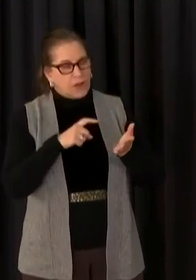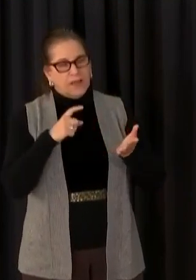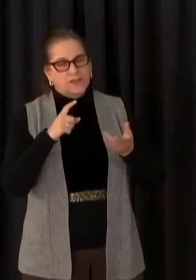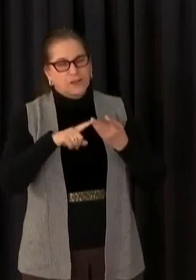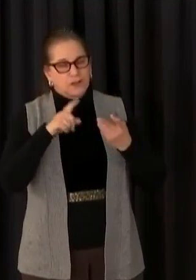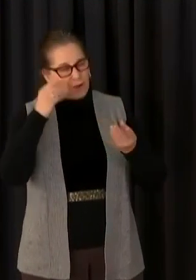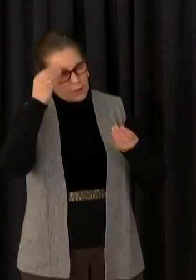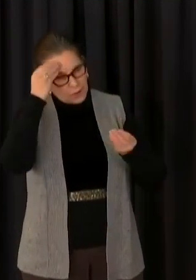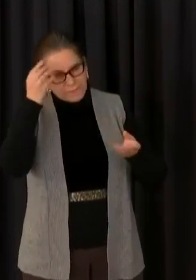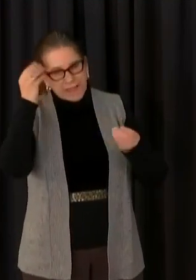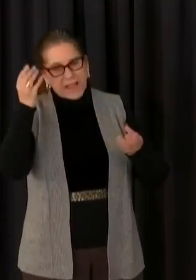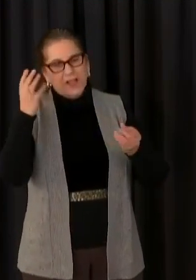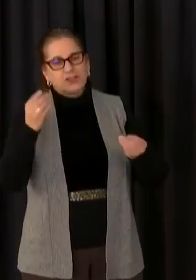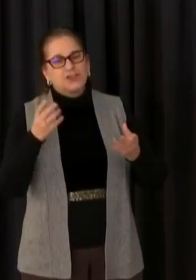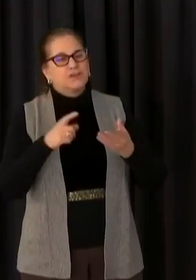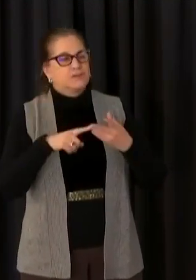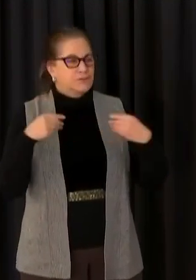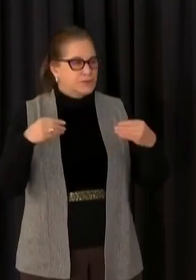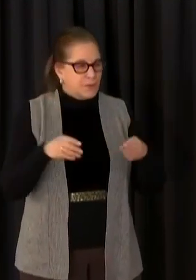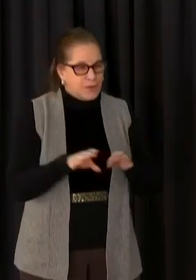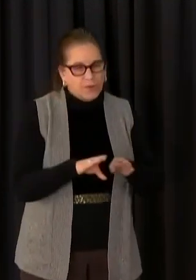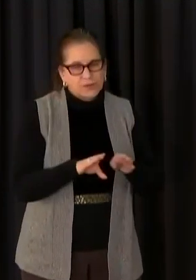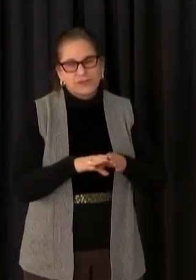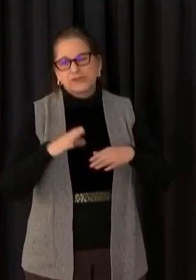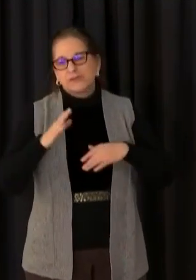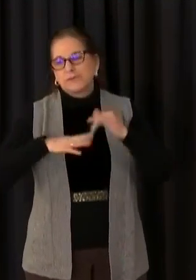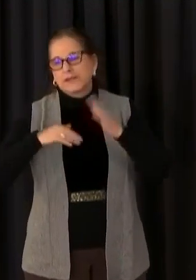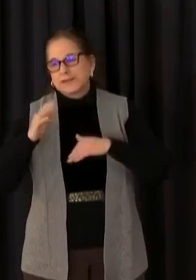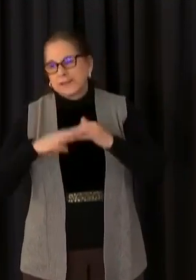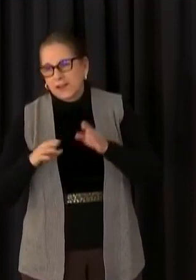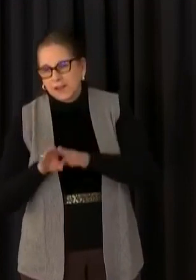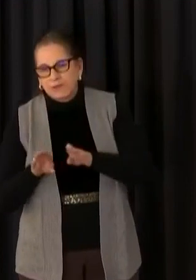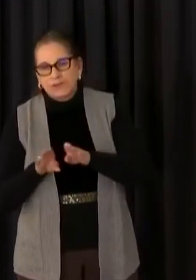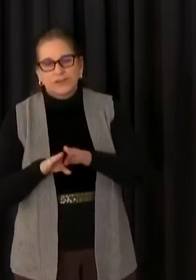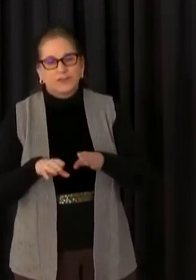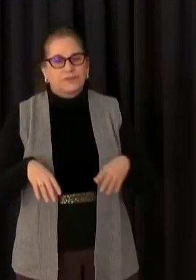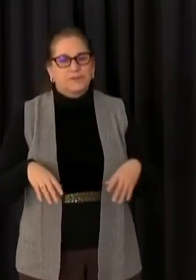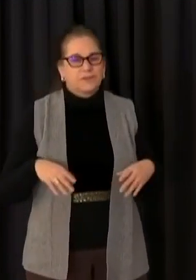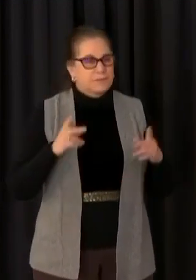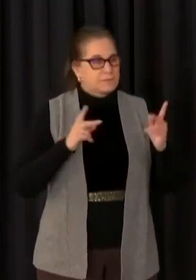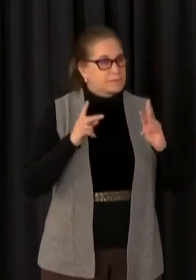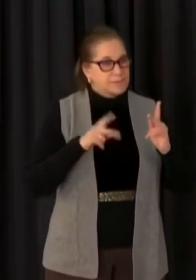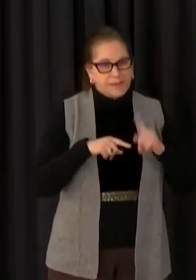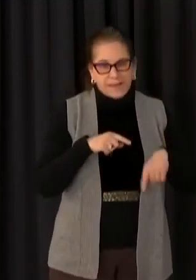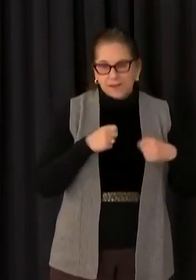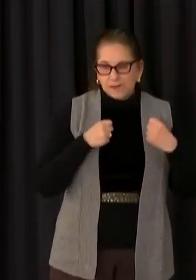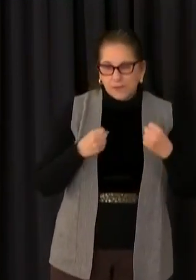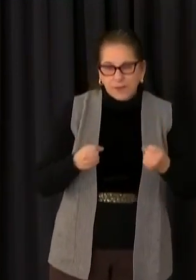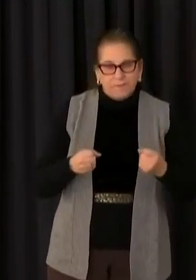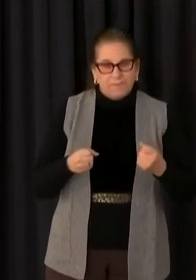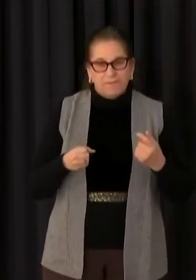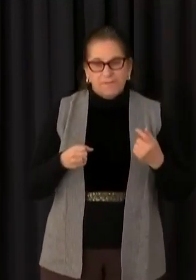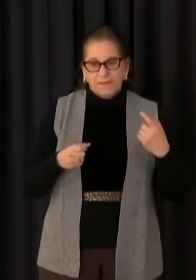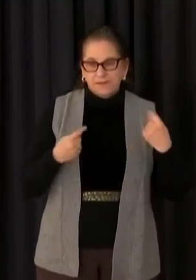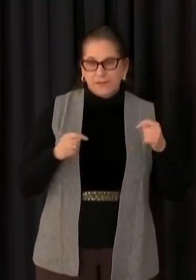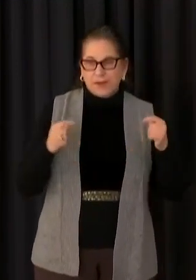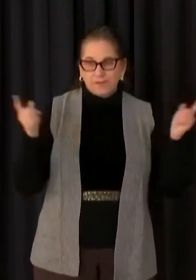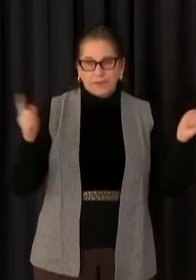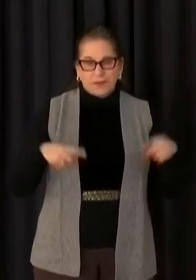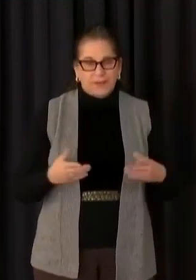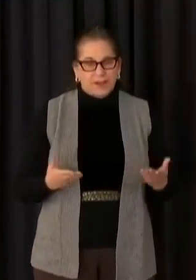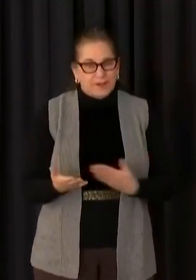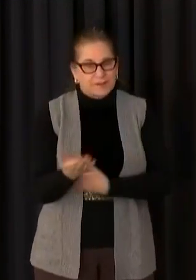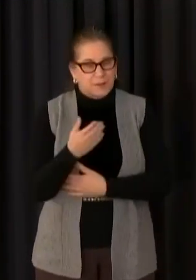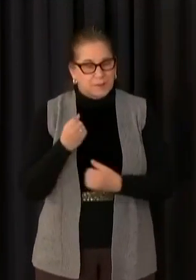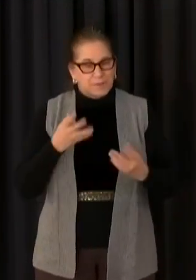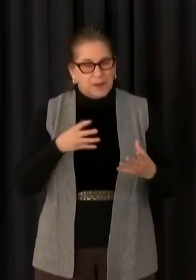public with all the closures and restrictions that are going into place? You know, people drove into, I mean, you saw what happened with everybody trying to get here this morning, you